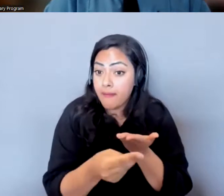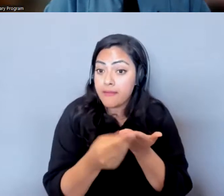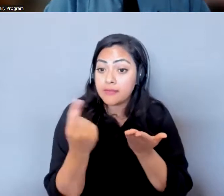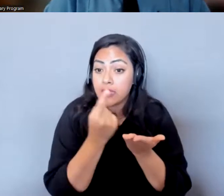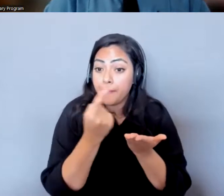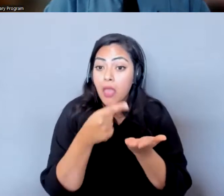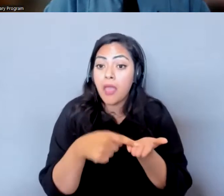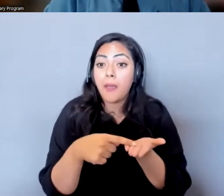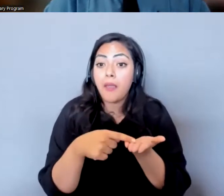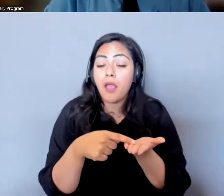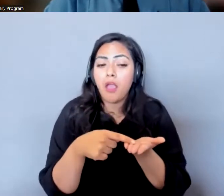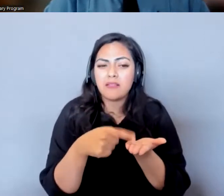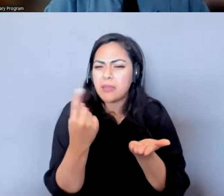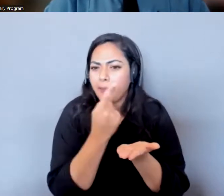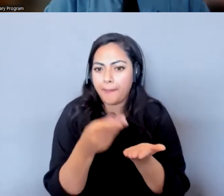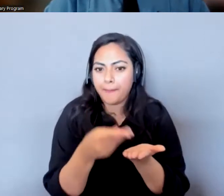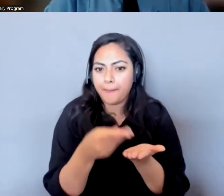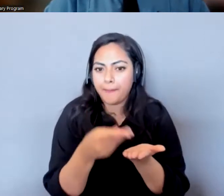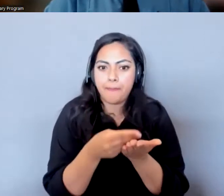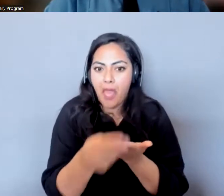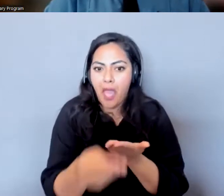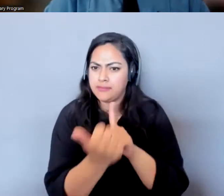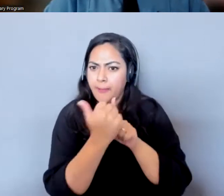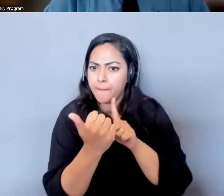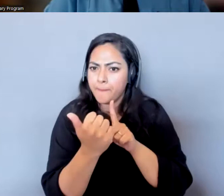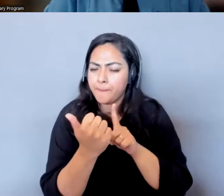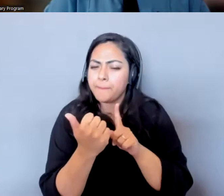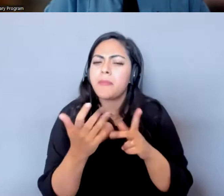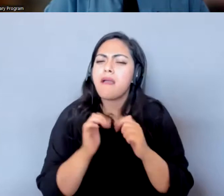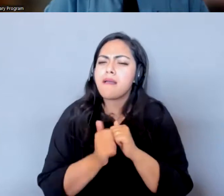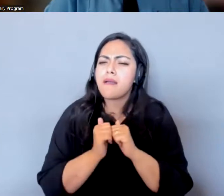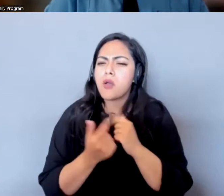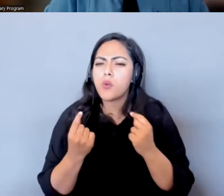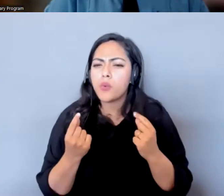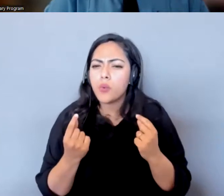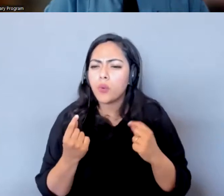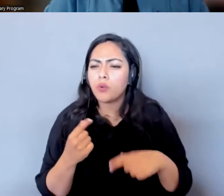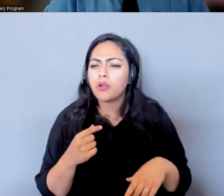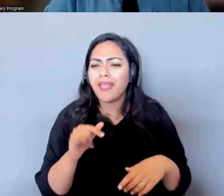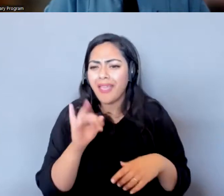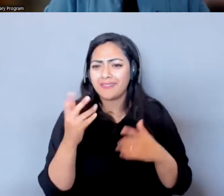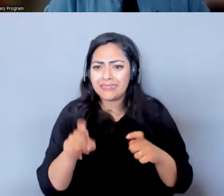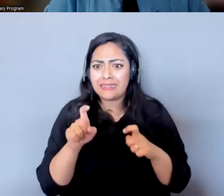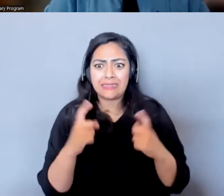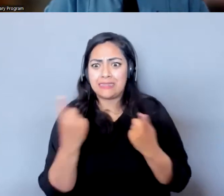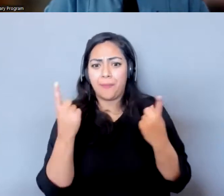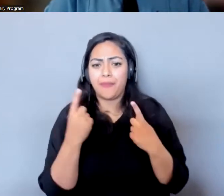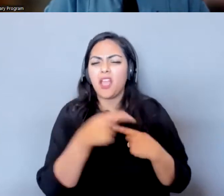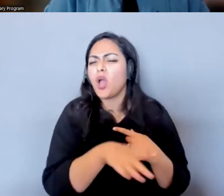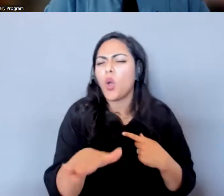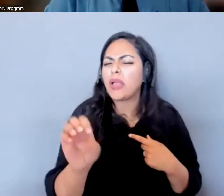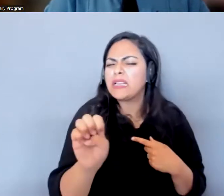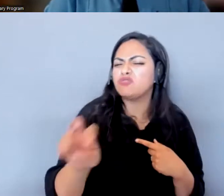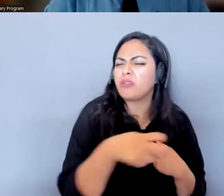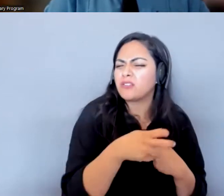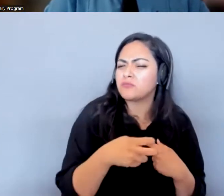from that, but it's still a scam if someone is, wanting something right away and they say, well, just e-transfer it to me. Is that a